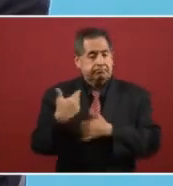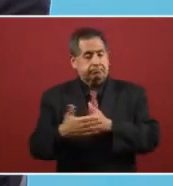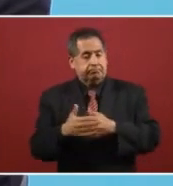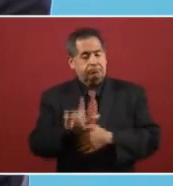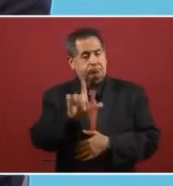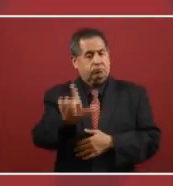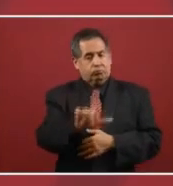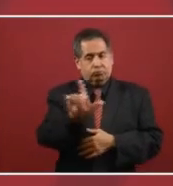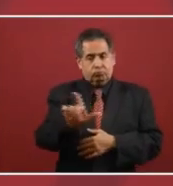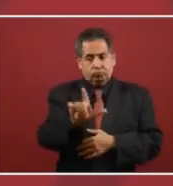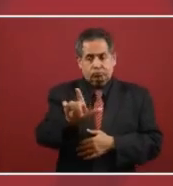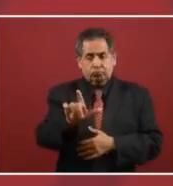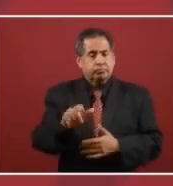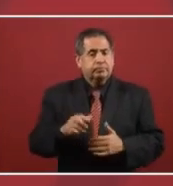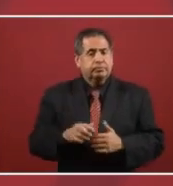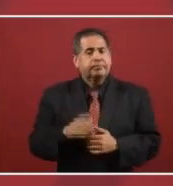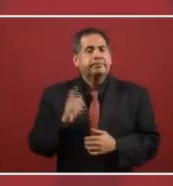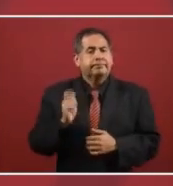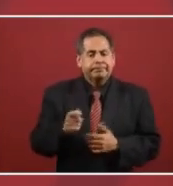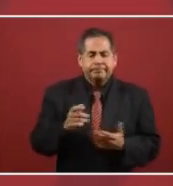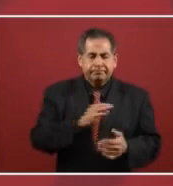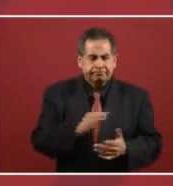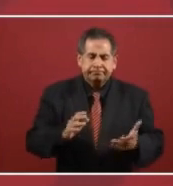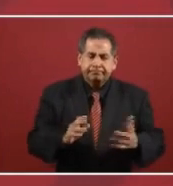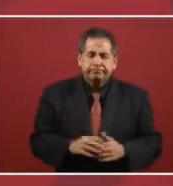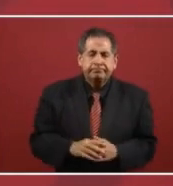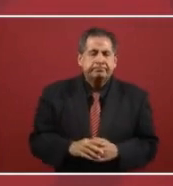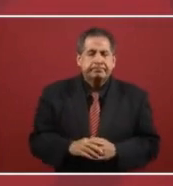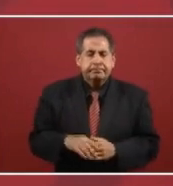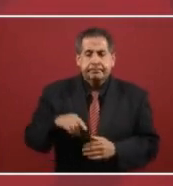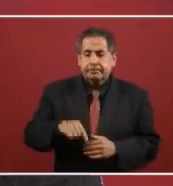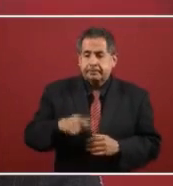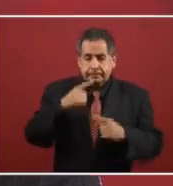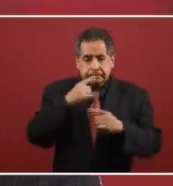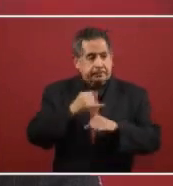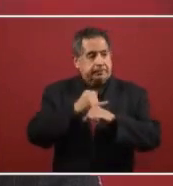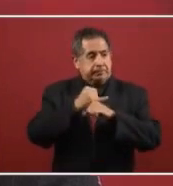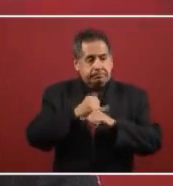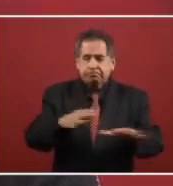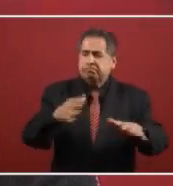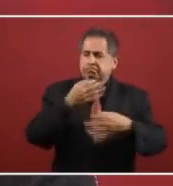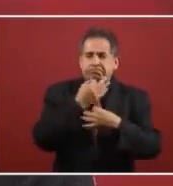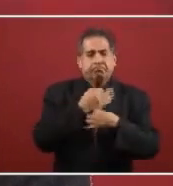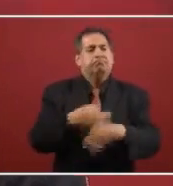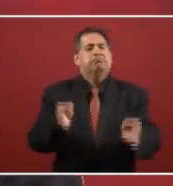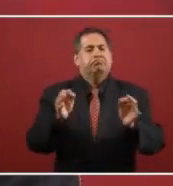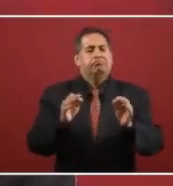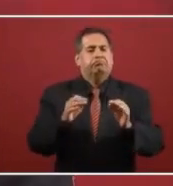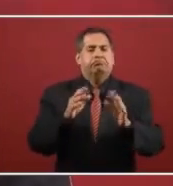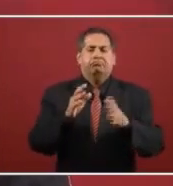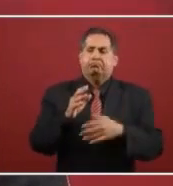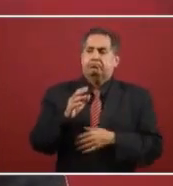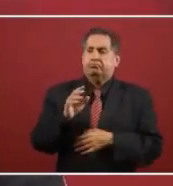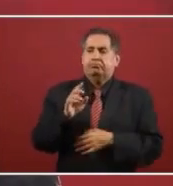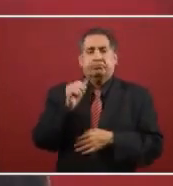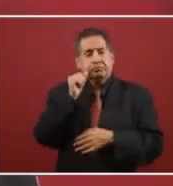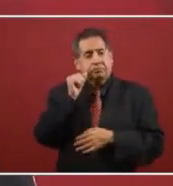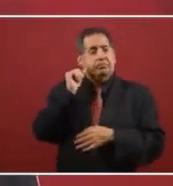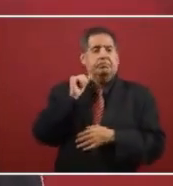And that on next Monday, we'll be able to inform you here regarding